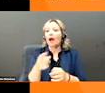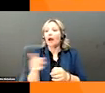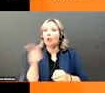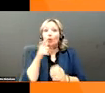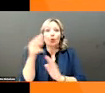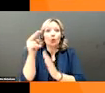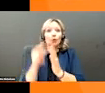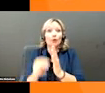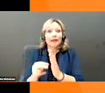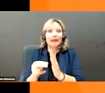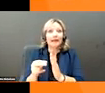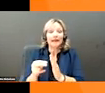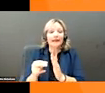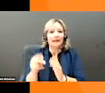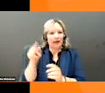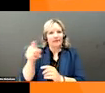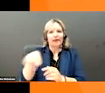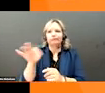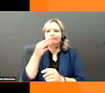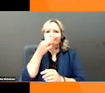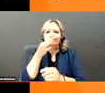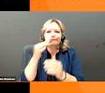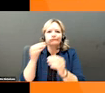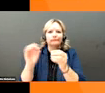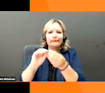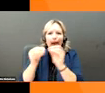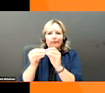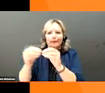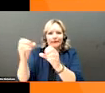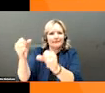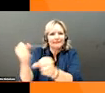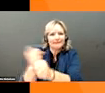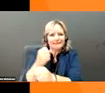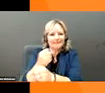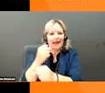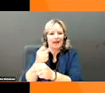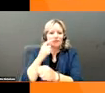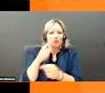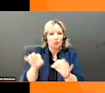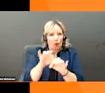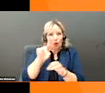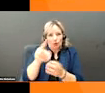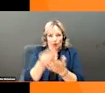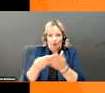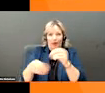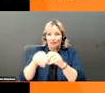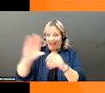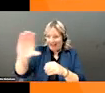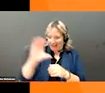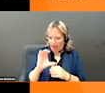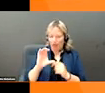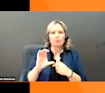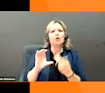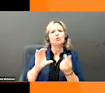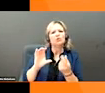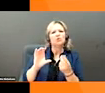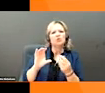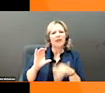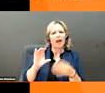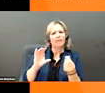and number crunchers. So that's something to keep in mind. It's got to be detailed